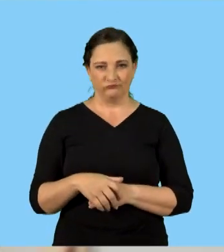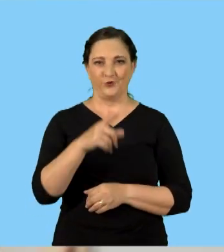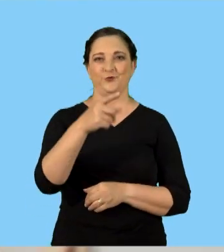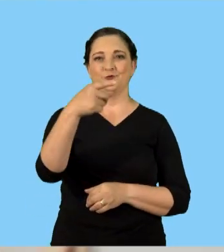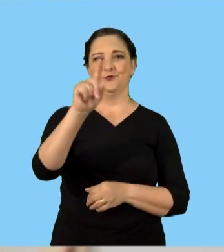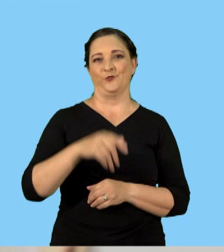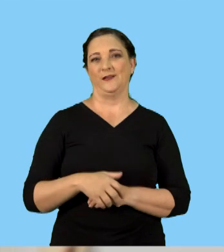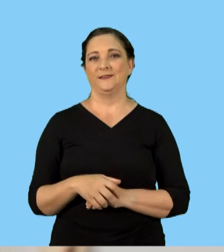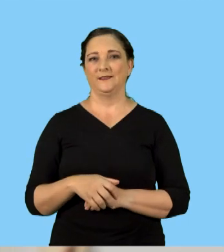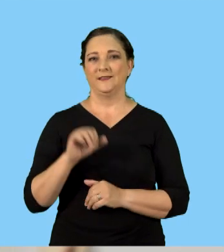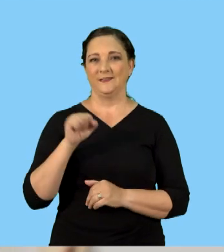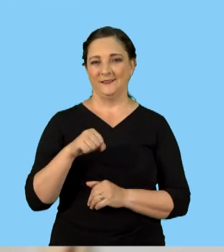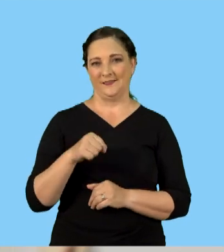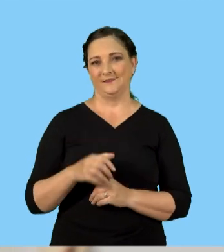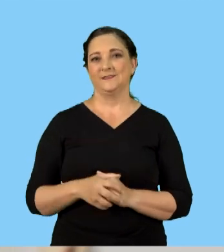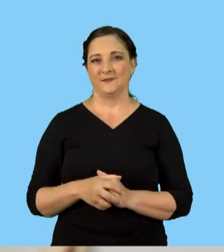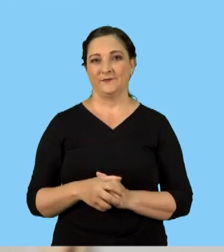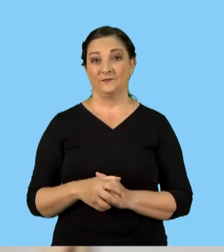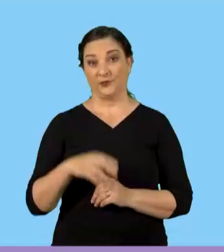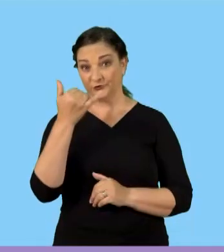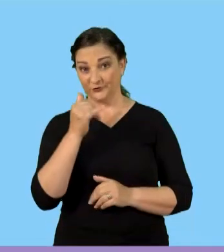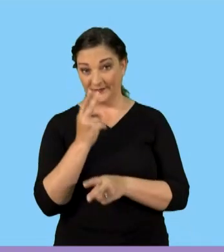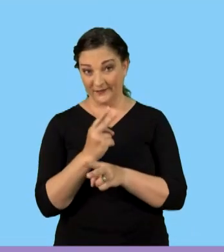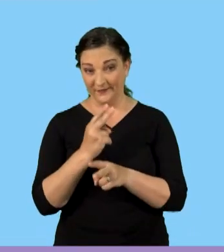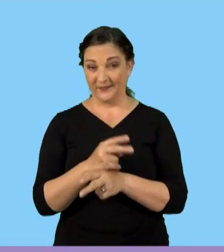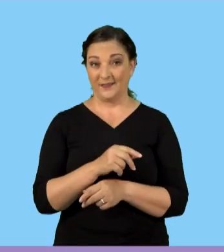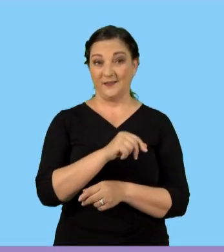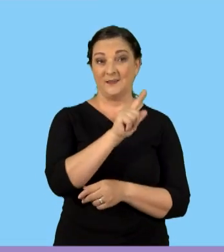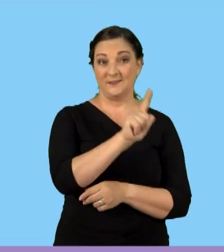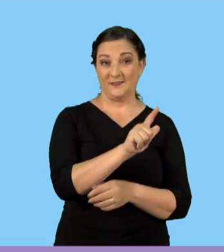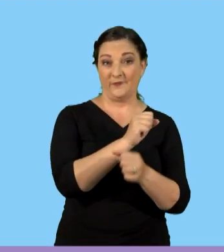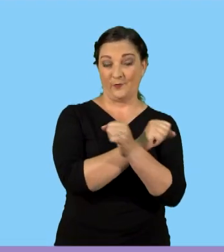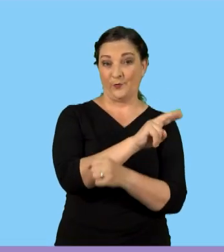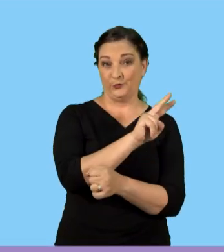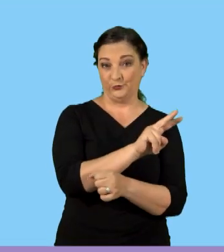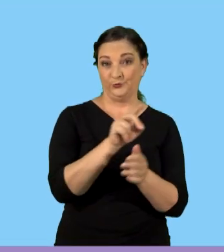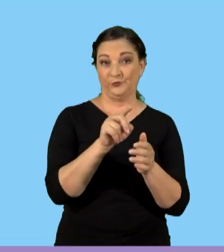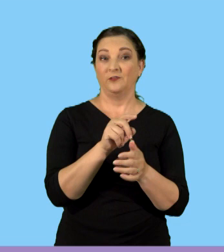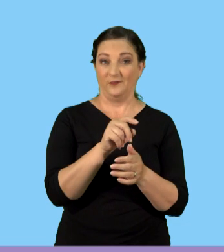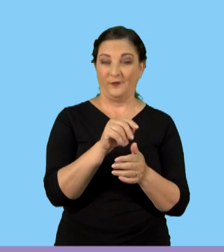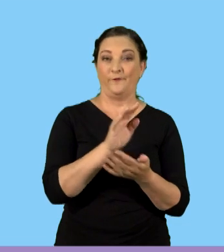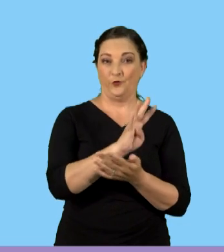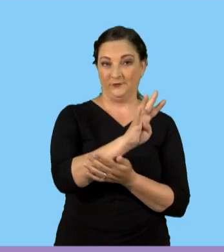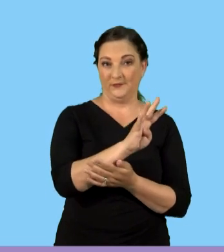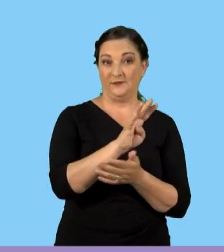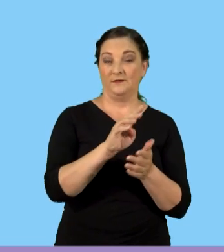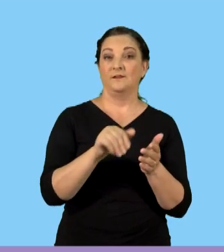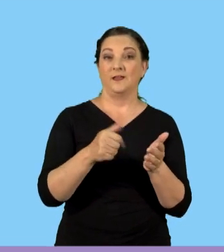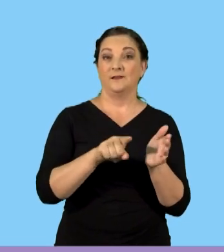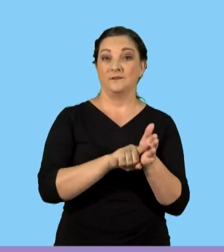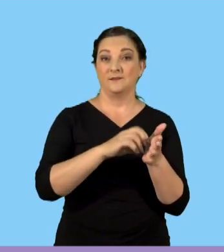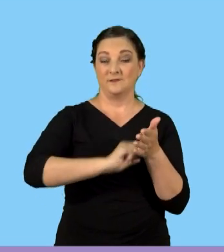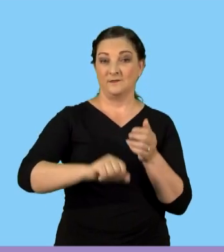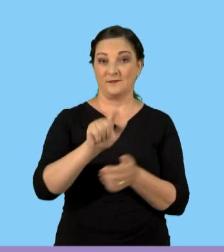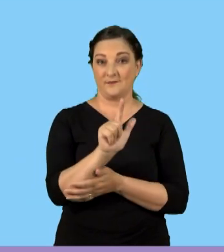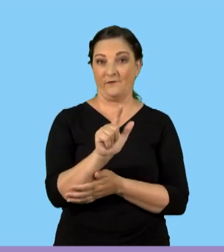absolutely correct if that's the case. And just to check it, 7 multiplied by 2 is 14. And when we subtract 7, that is going